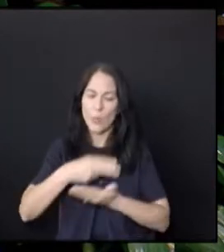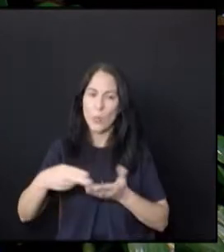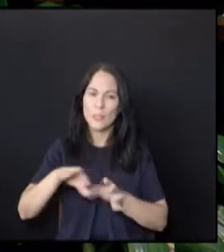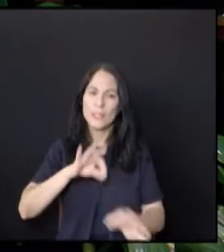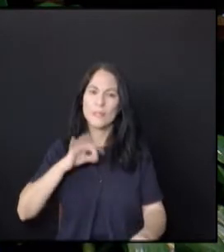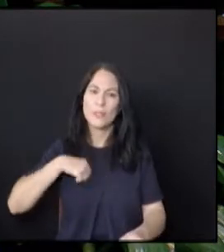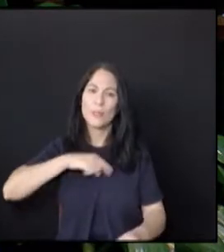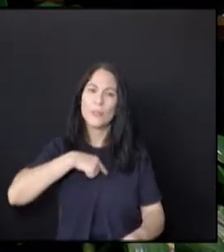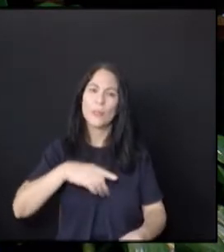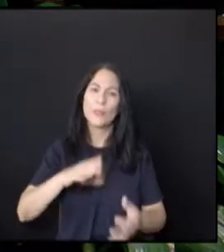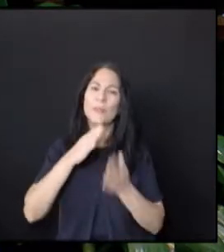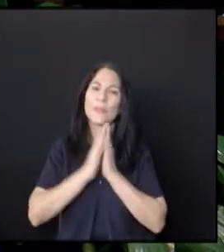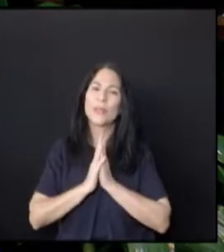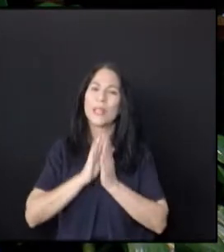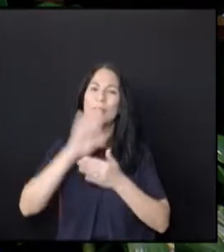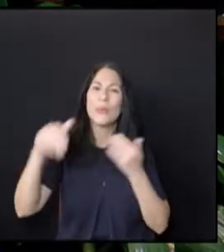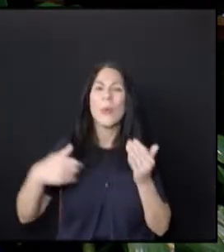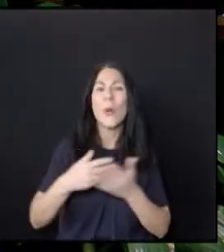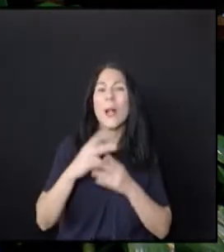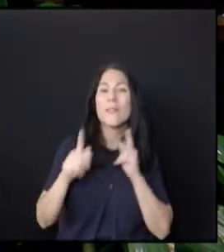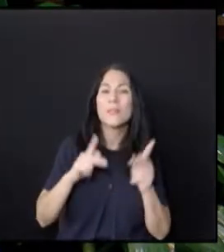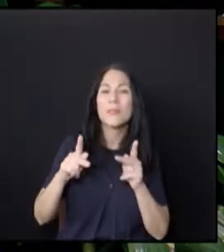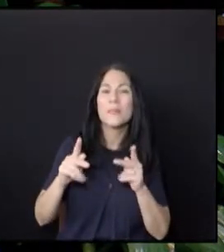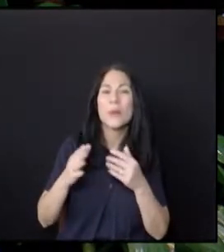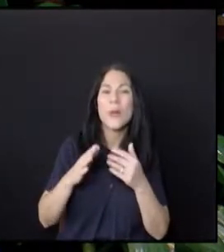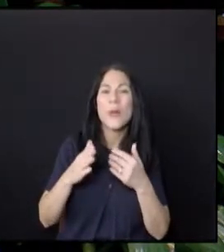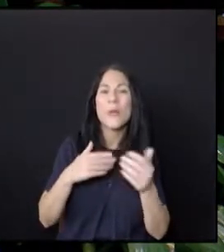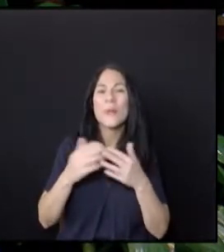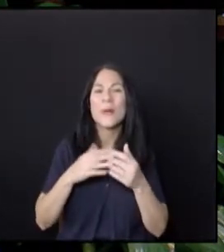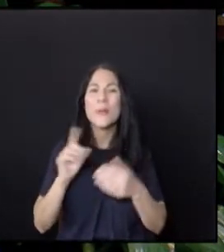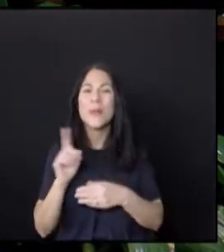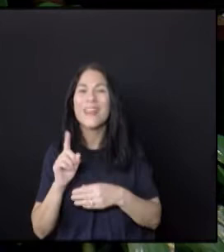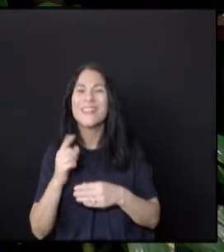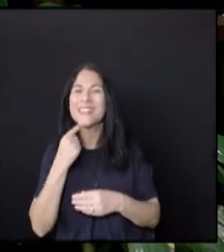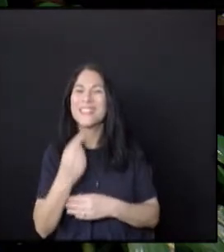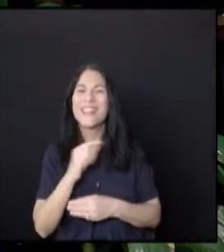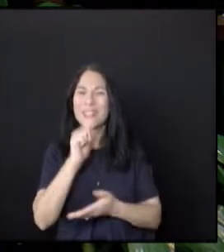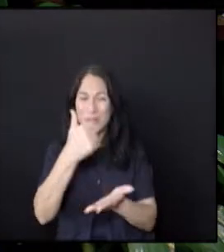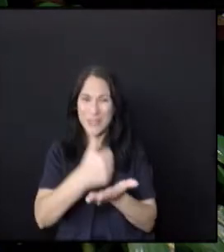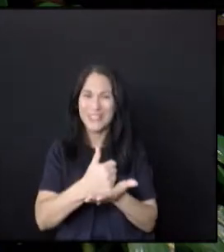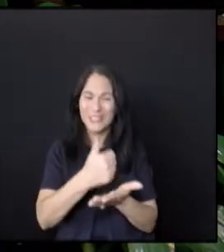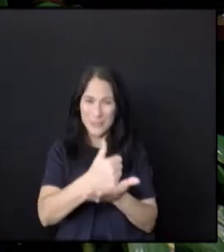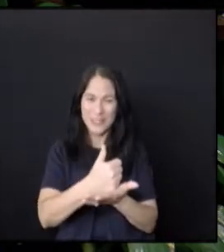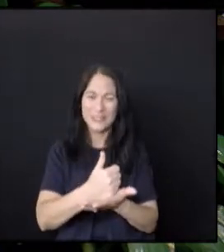God's people, wherever we may be, said, amen. Amen.